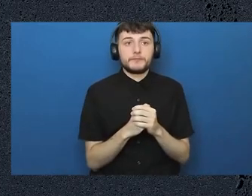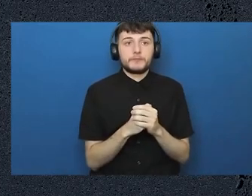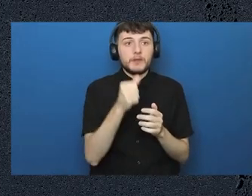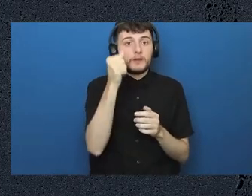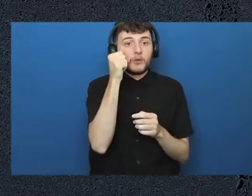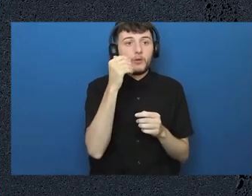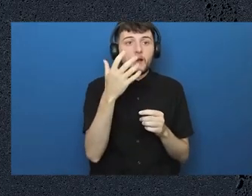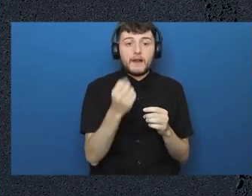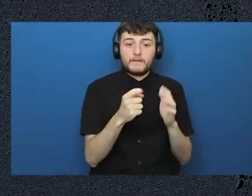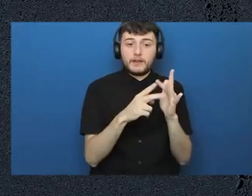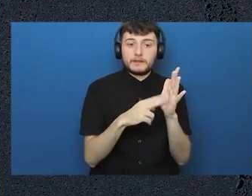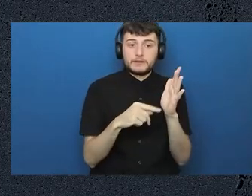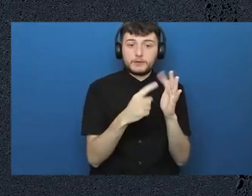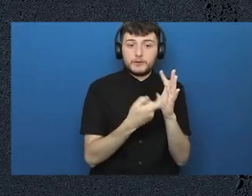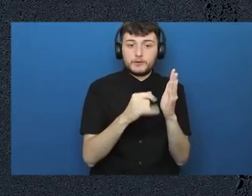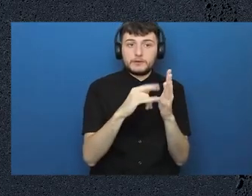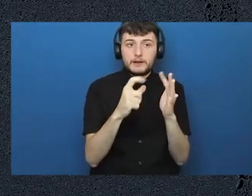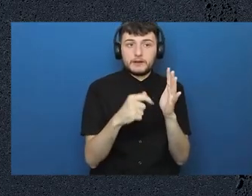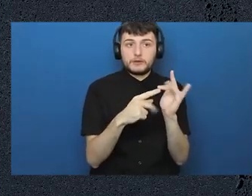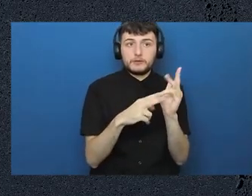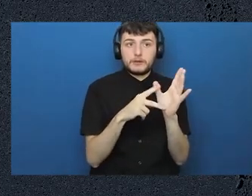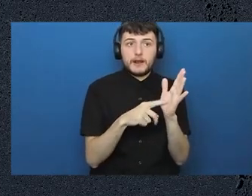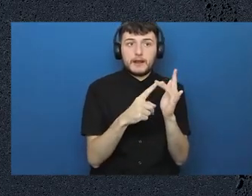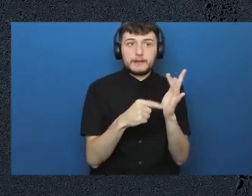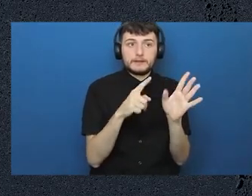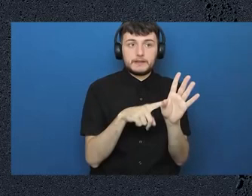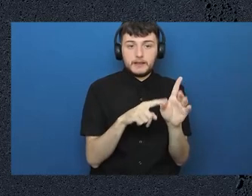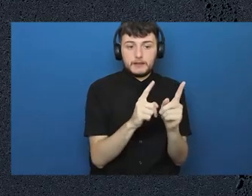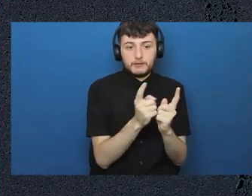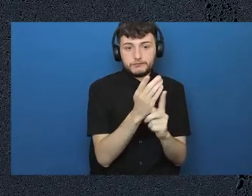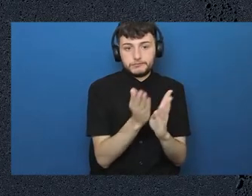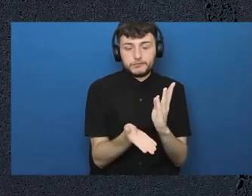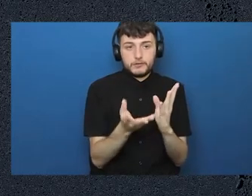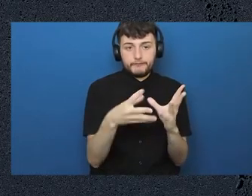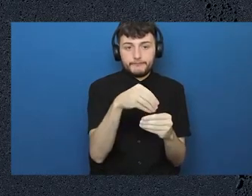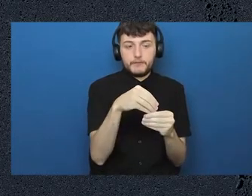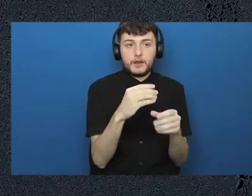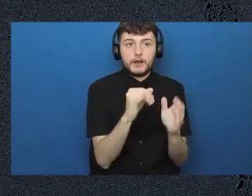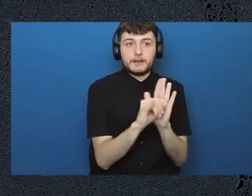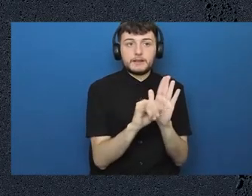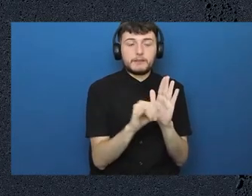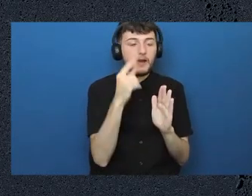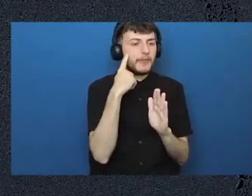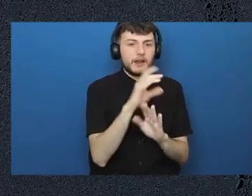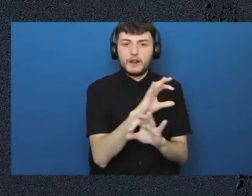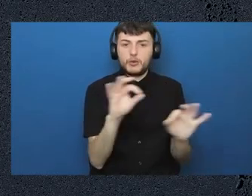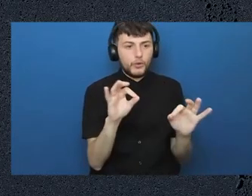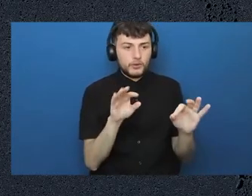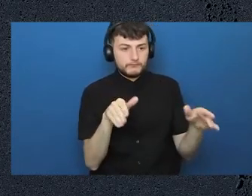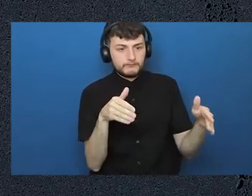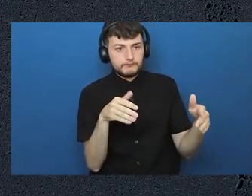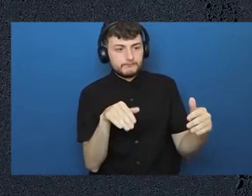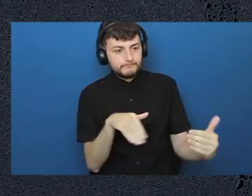hit with ageism earlier and harder, but we don't seem to be tackling it head on and even calling it out very